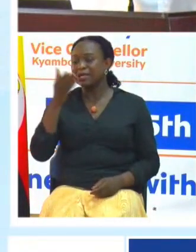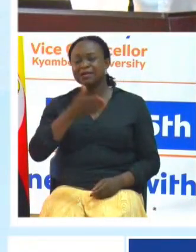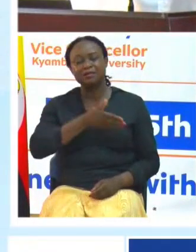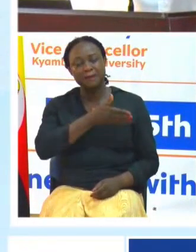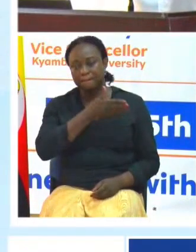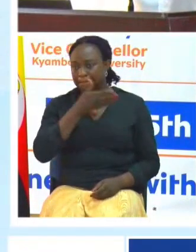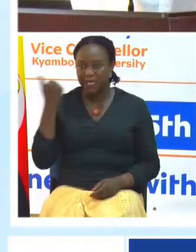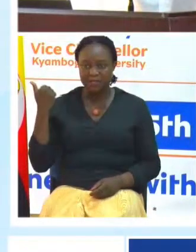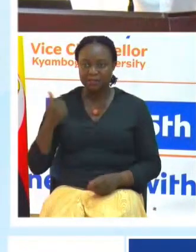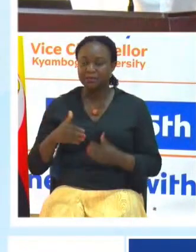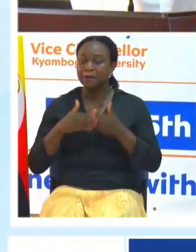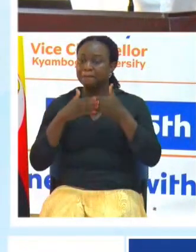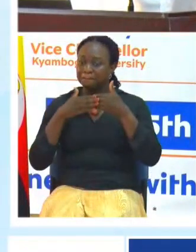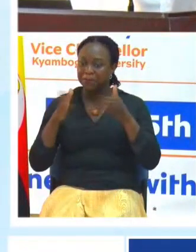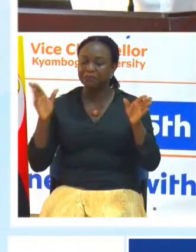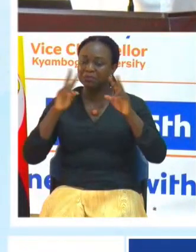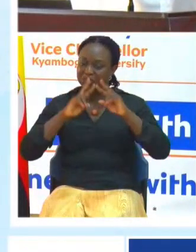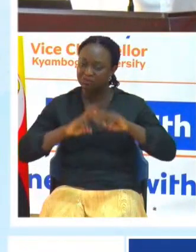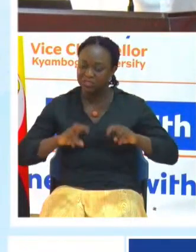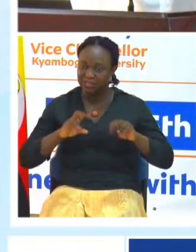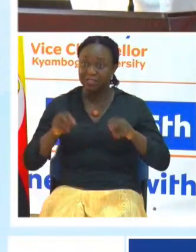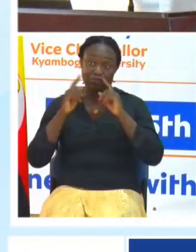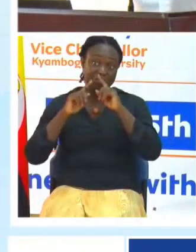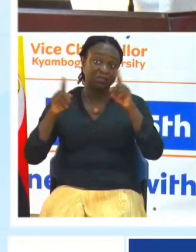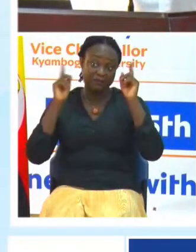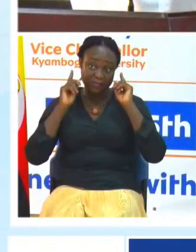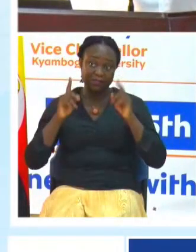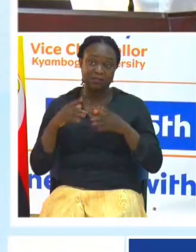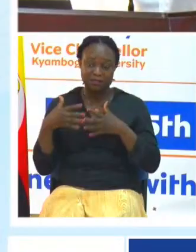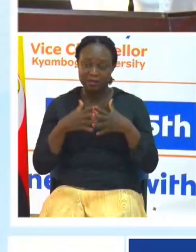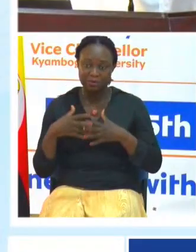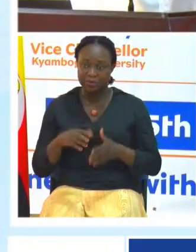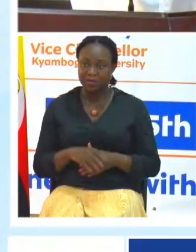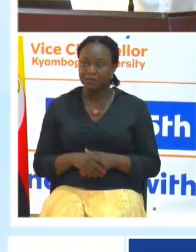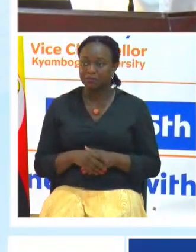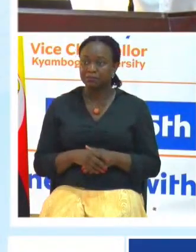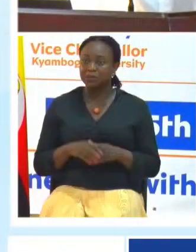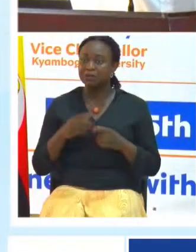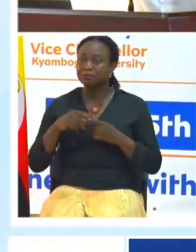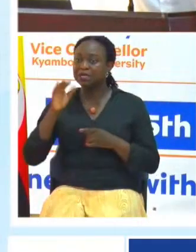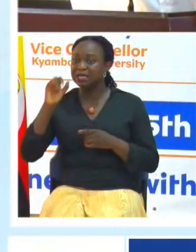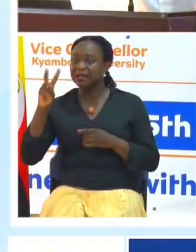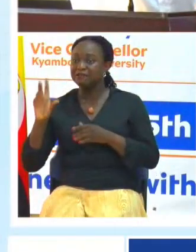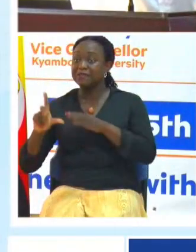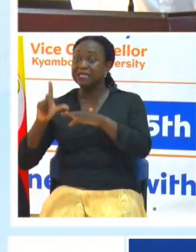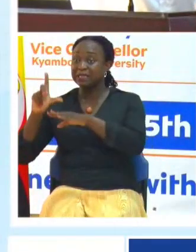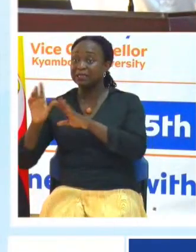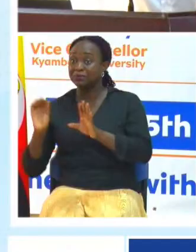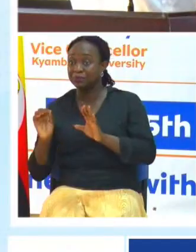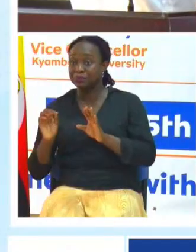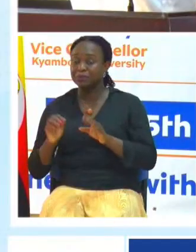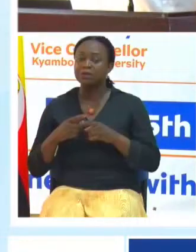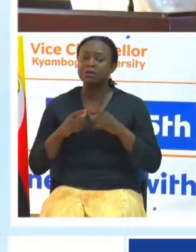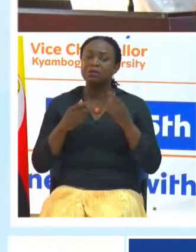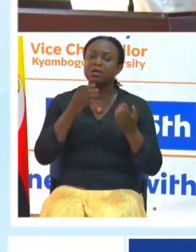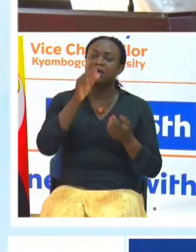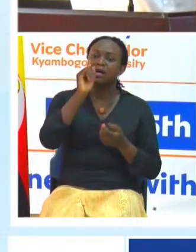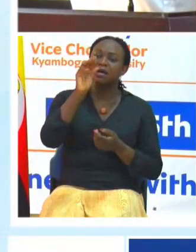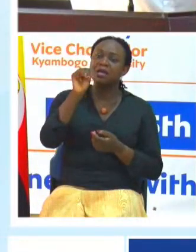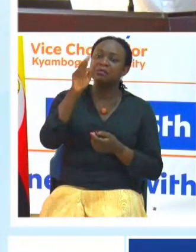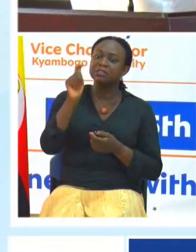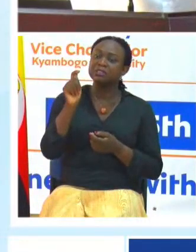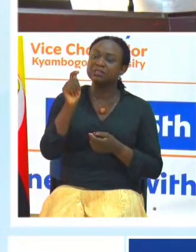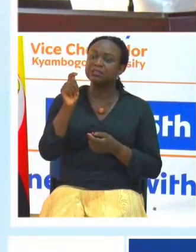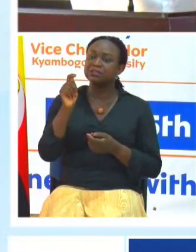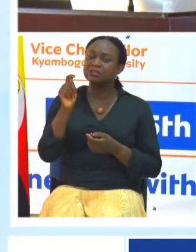best public research universities in the United States. But it's not an Ivy League. How many of you knew that MIT is not